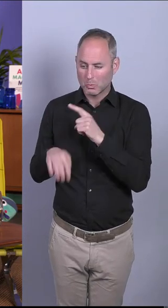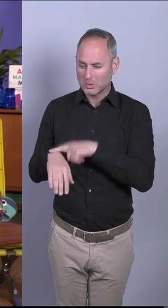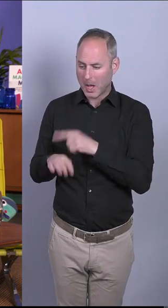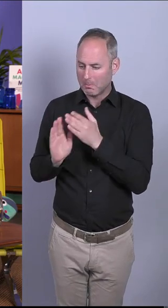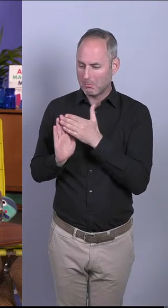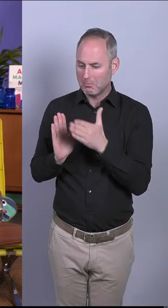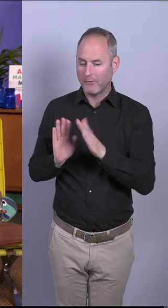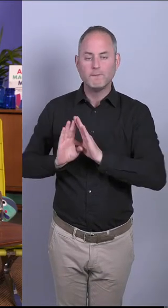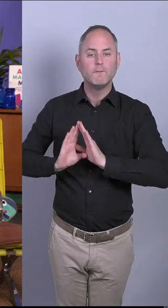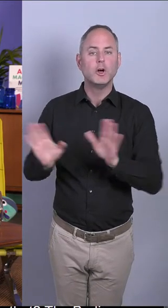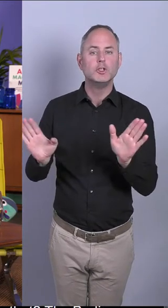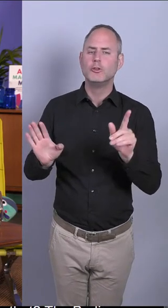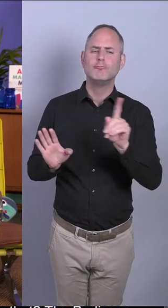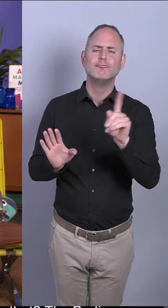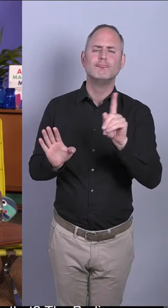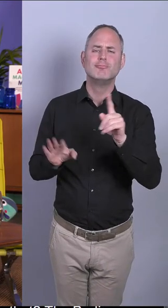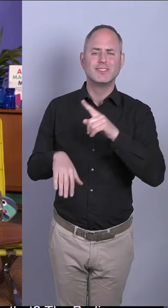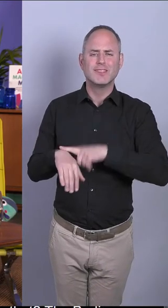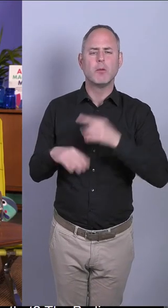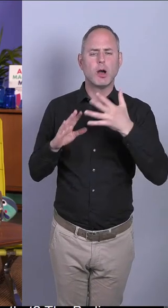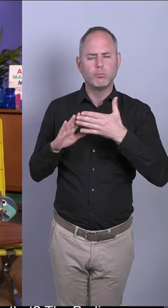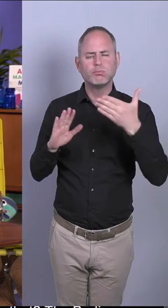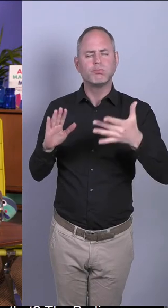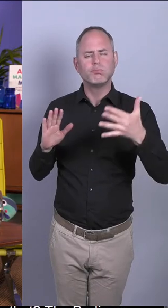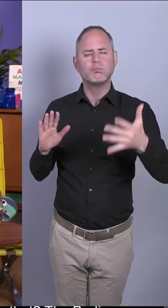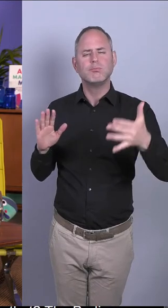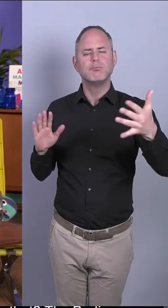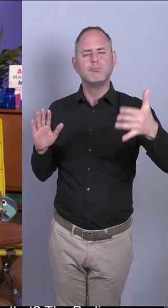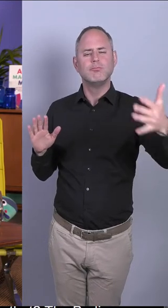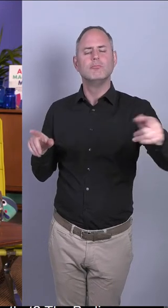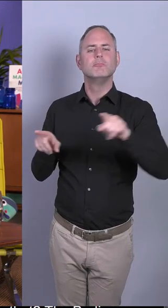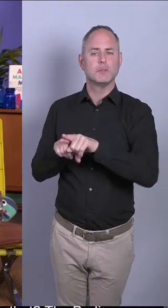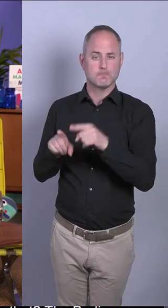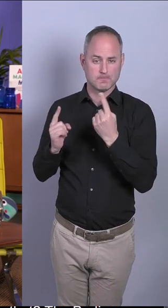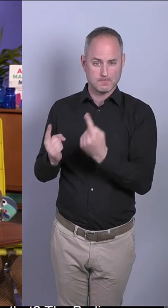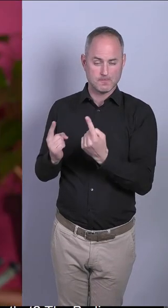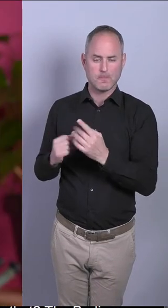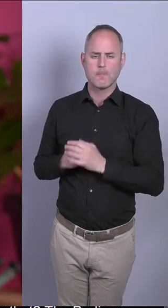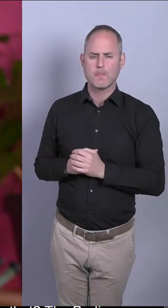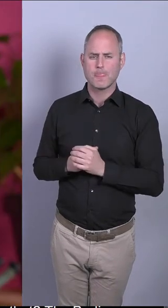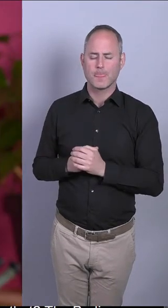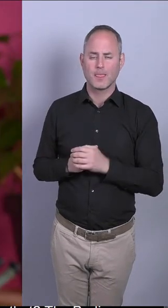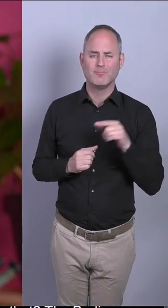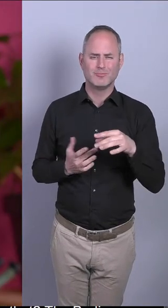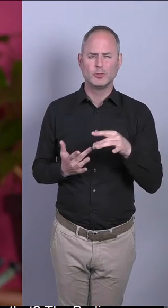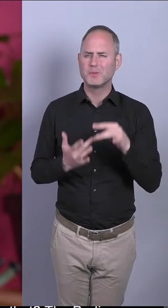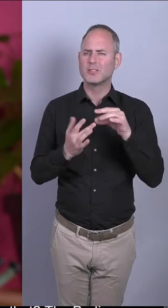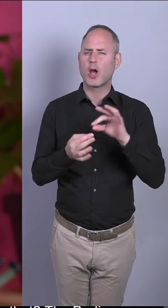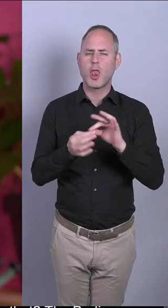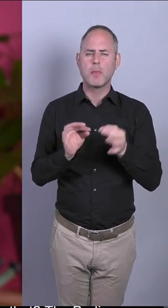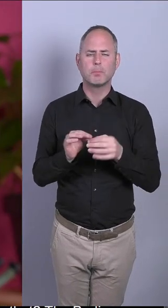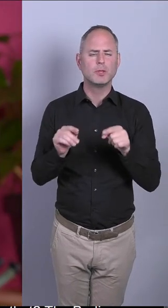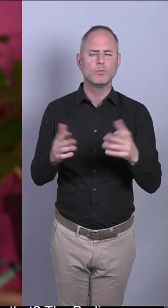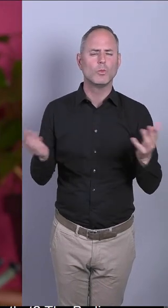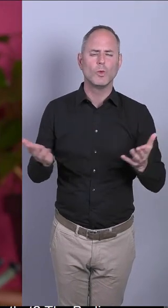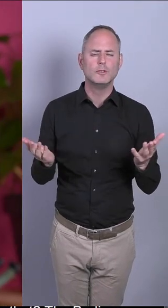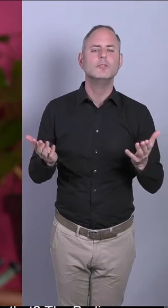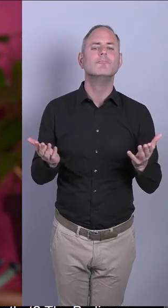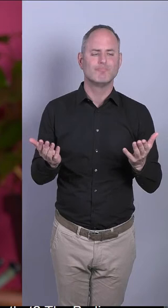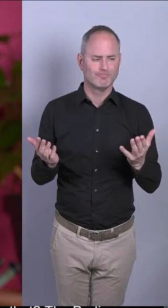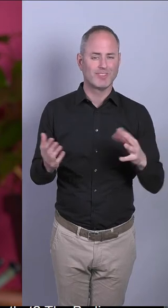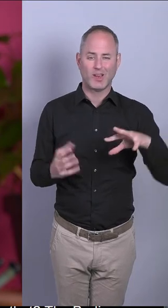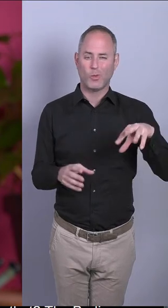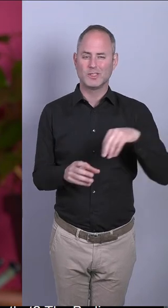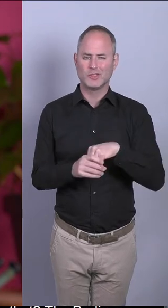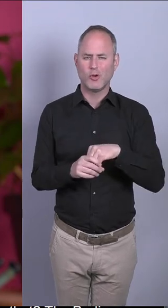three pillars for that. One is sensitization or awareness. We need awareness.